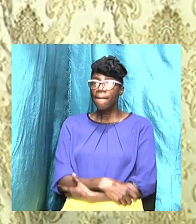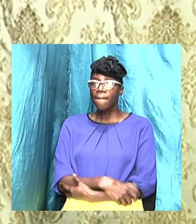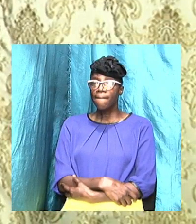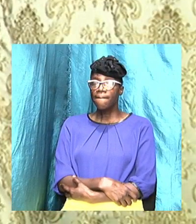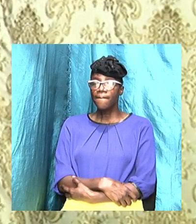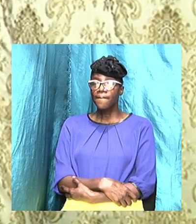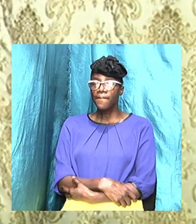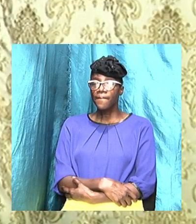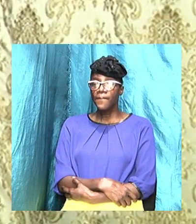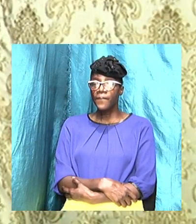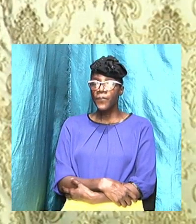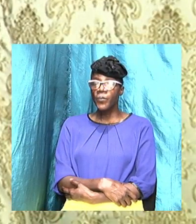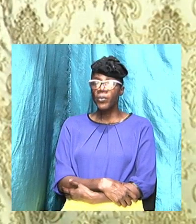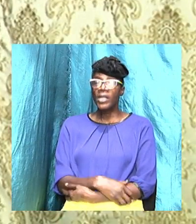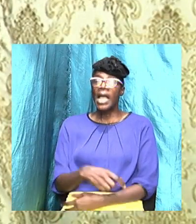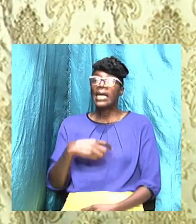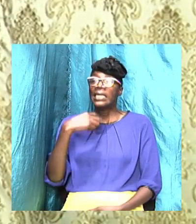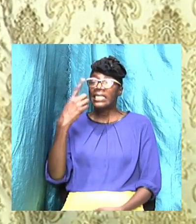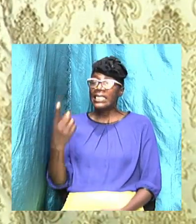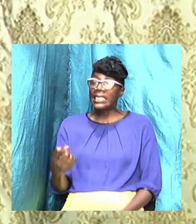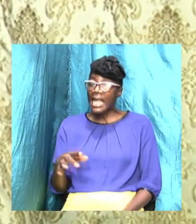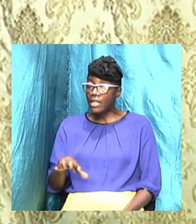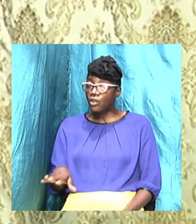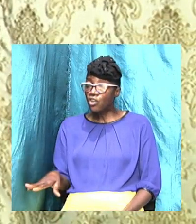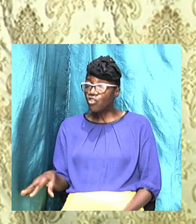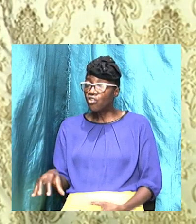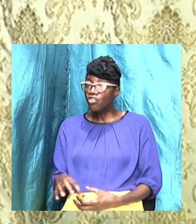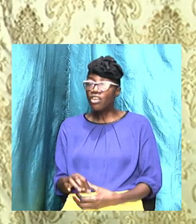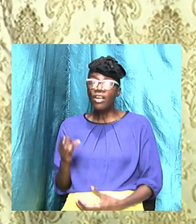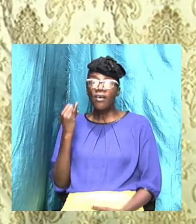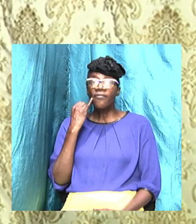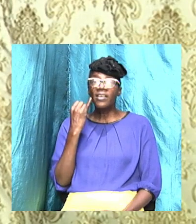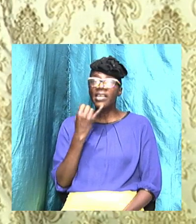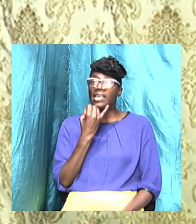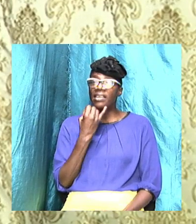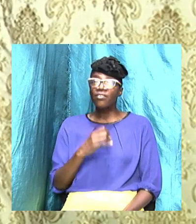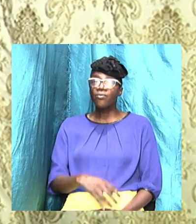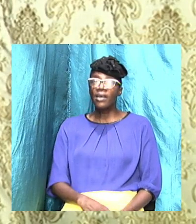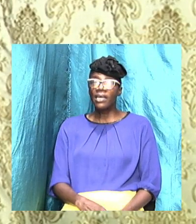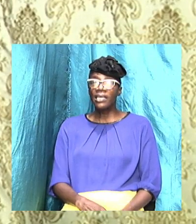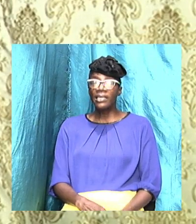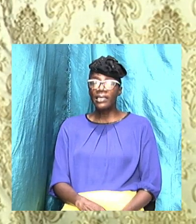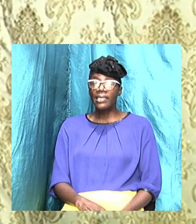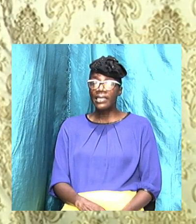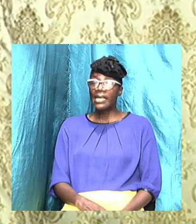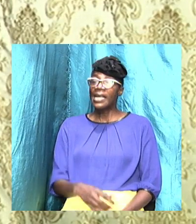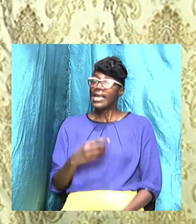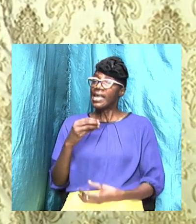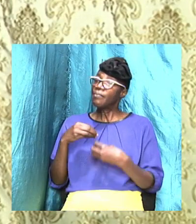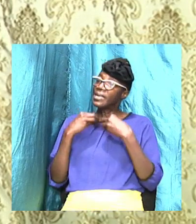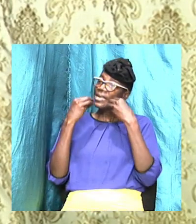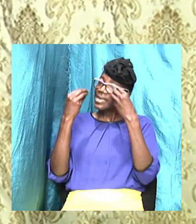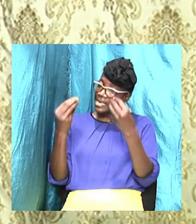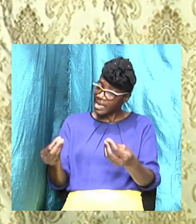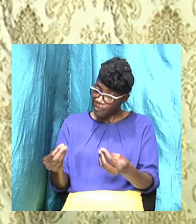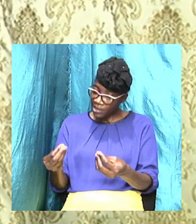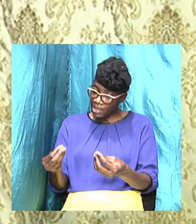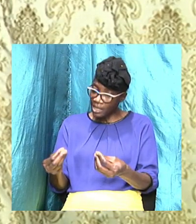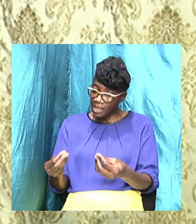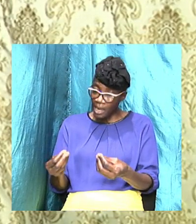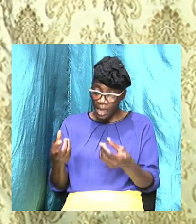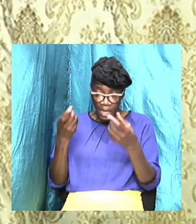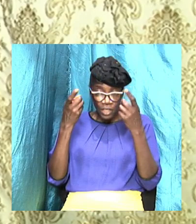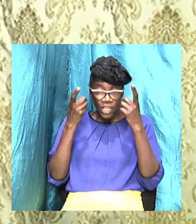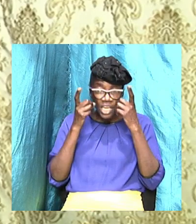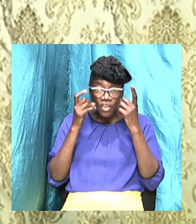Let me say that again. Say unto the children of Israel. He was instructing them